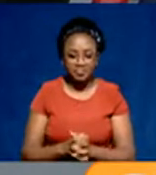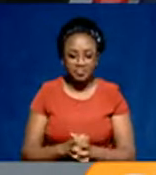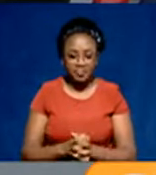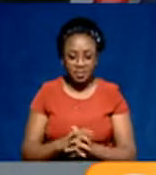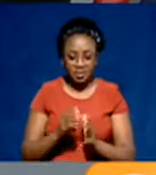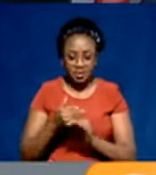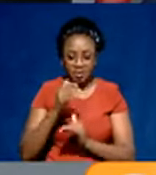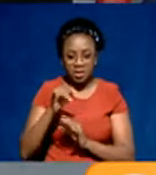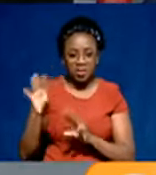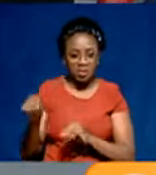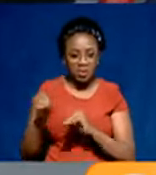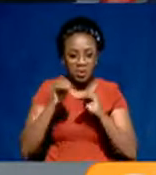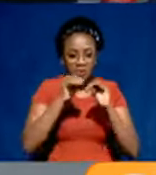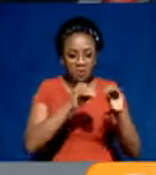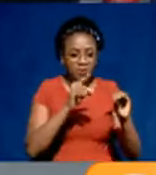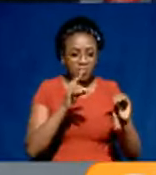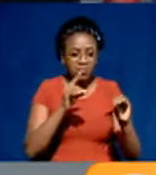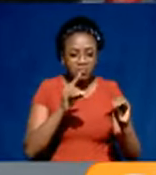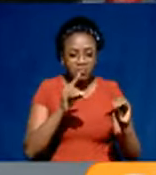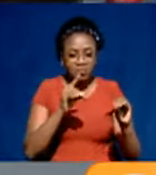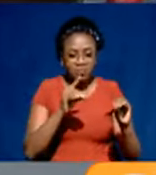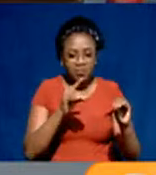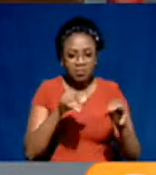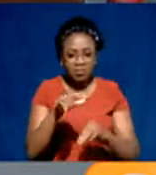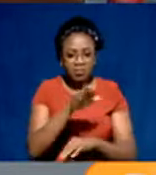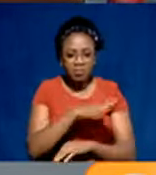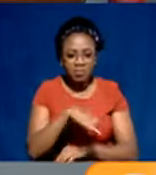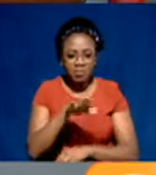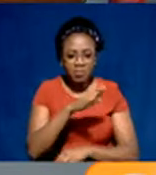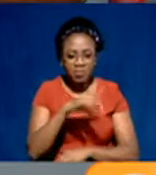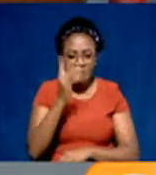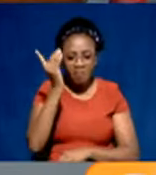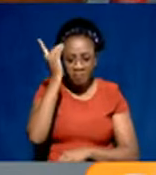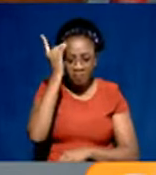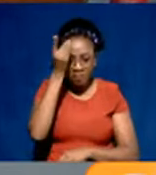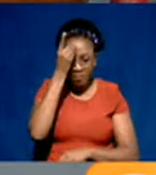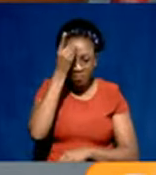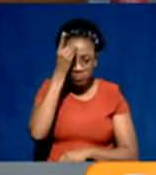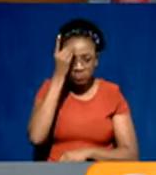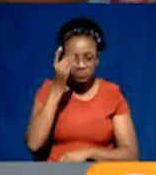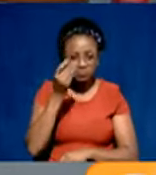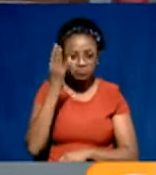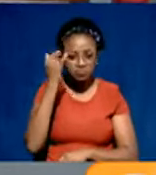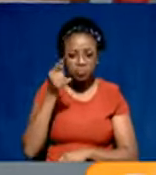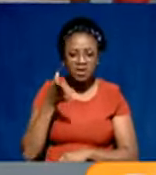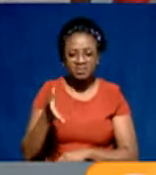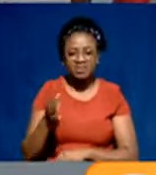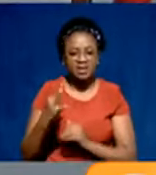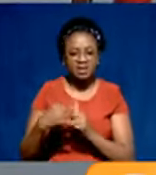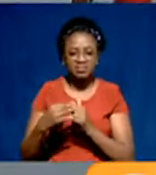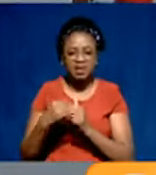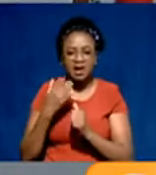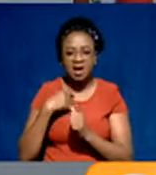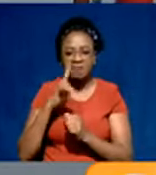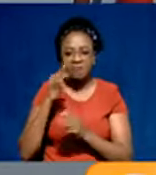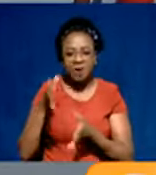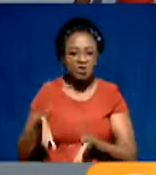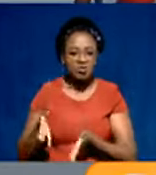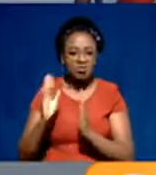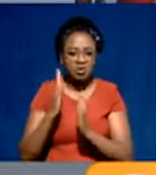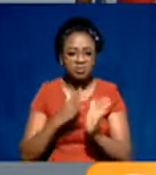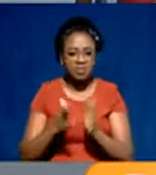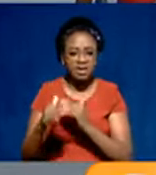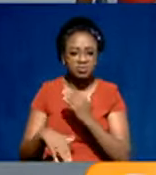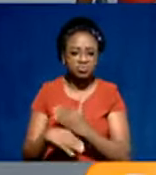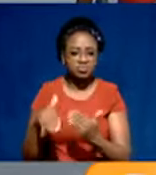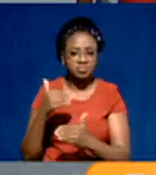from Kibra to Dagoretti because there was a road, a highway that was being built there. And